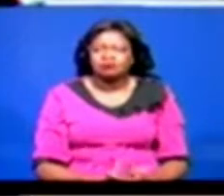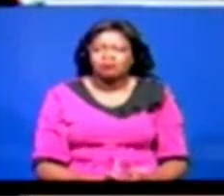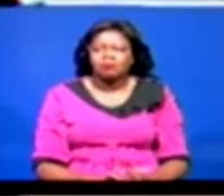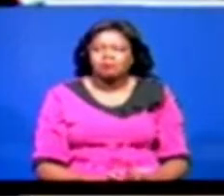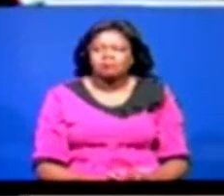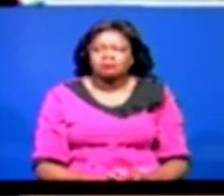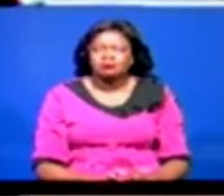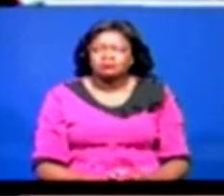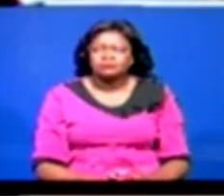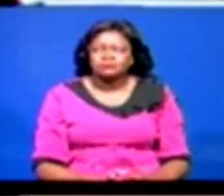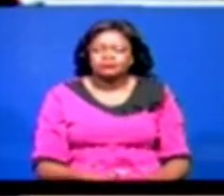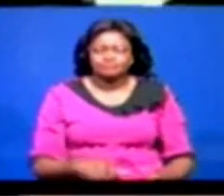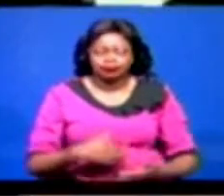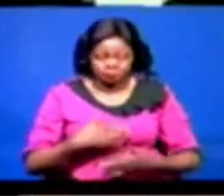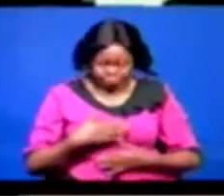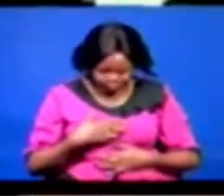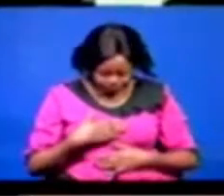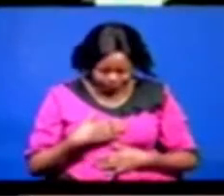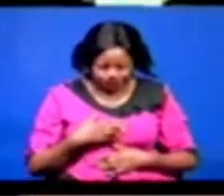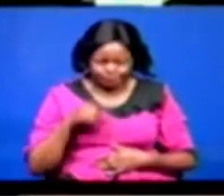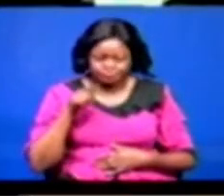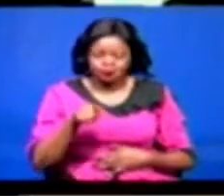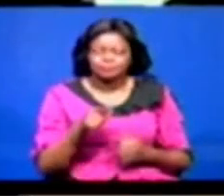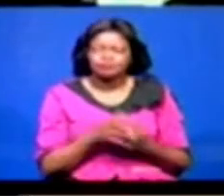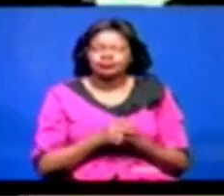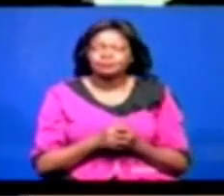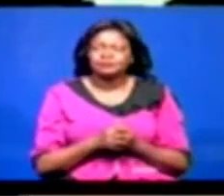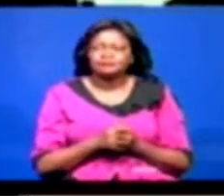Lords, this then takes me to